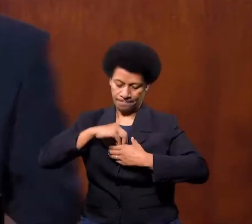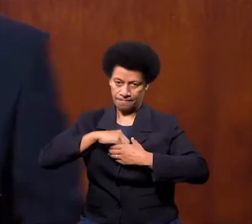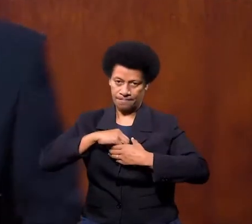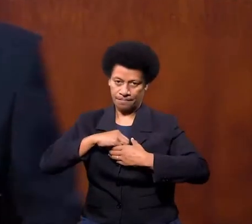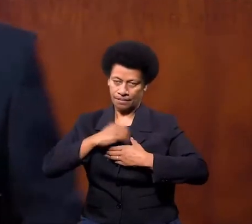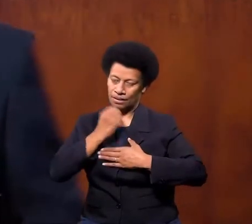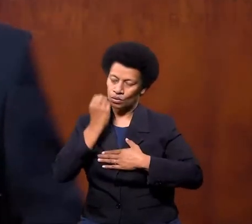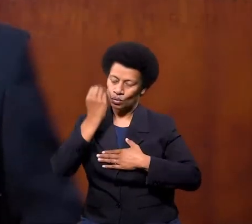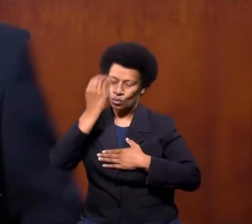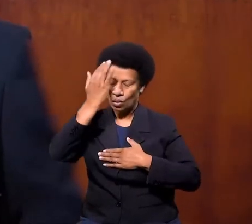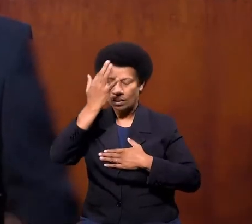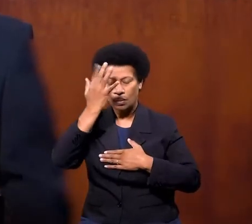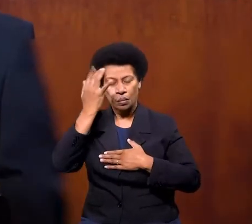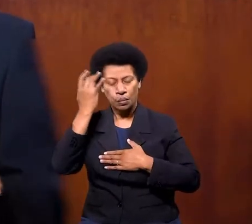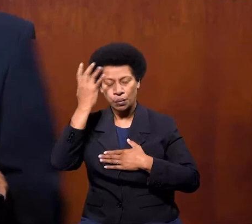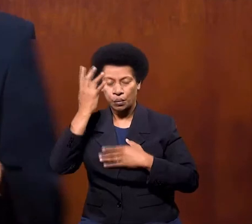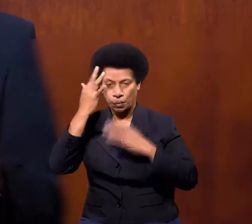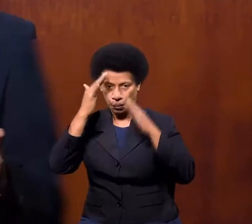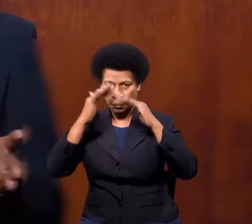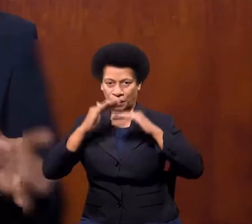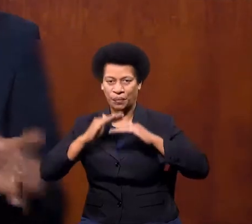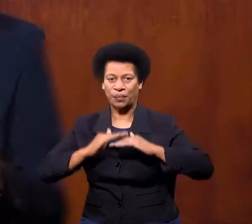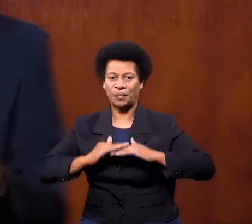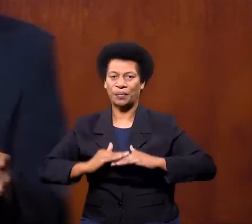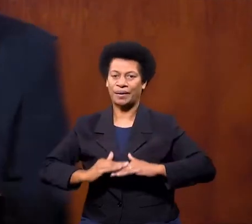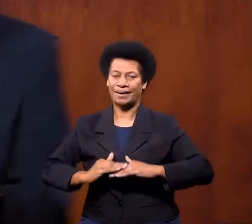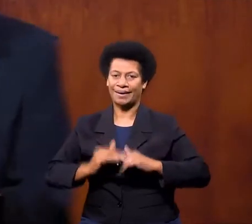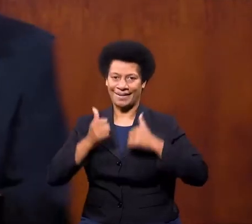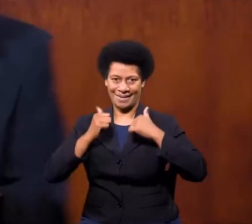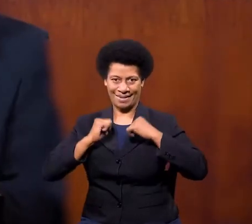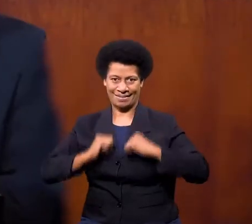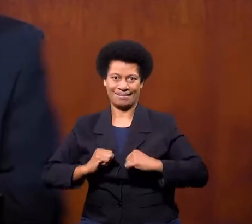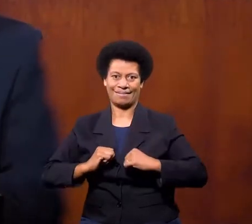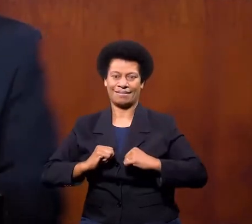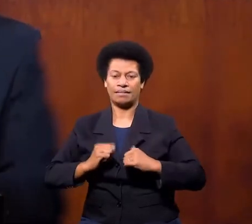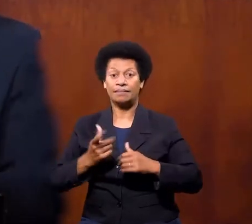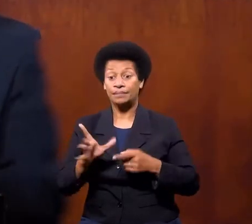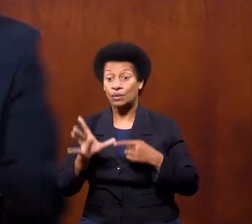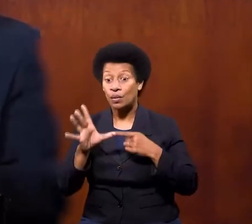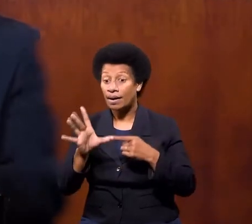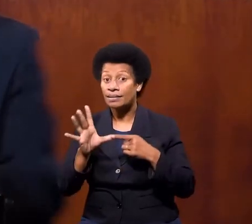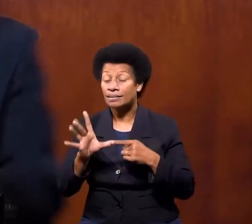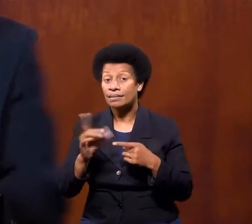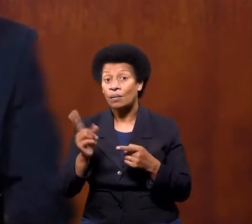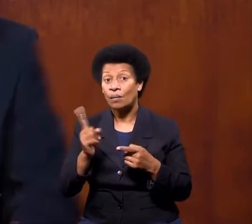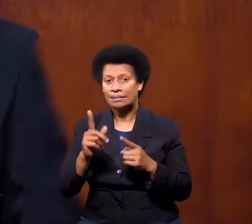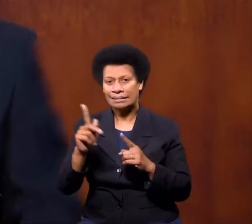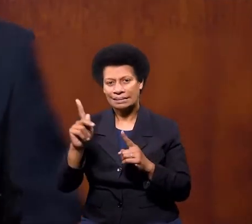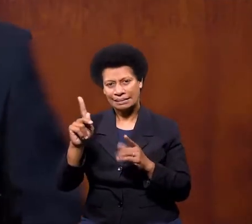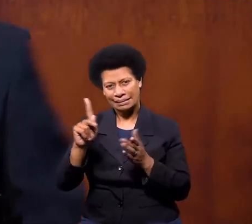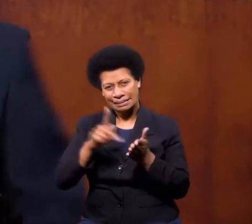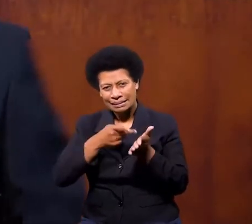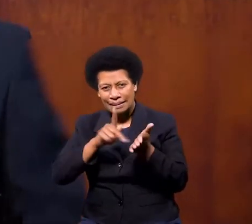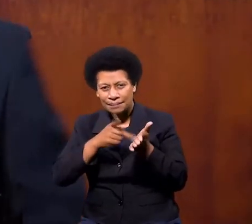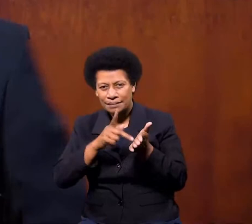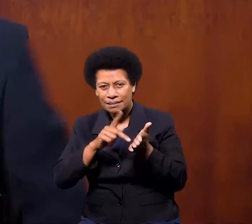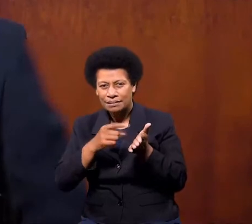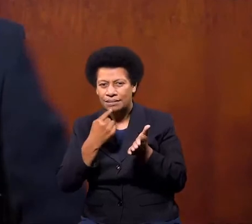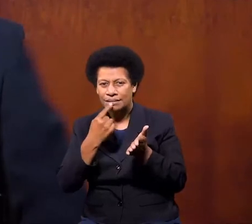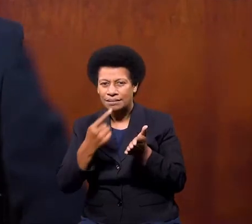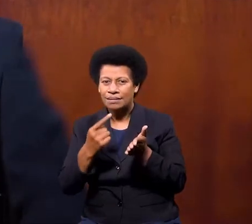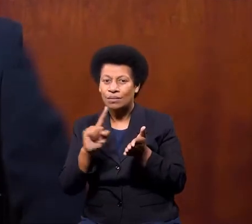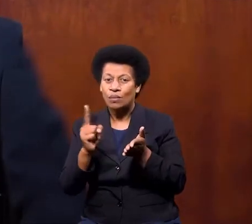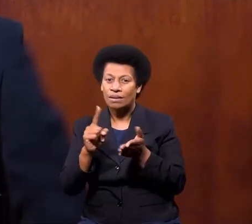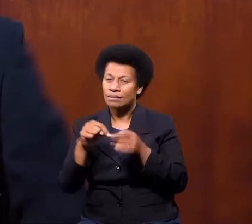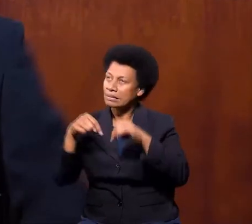healing to a person's soul. So from, let me just answer it in a simple way. From the psalmist's perspective, to